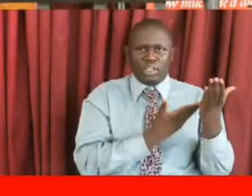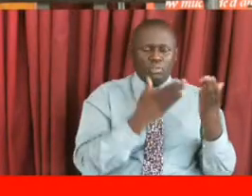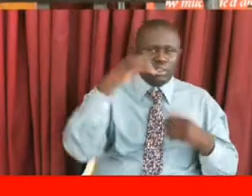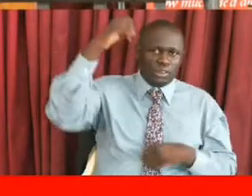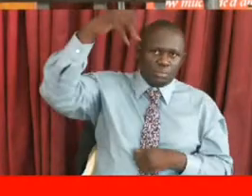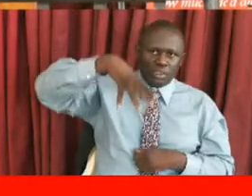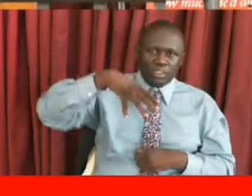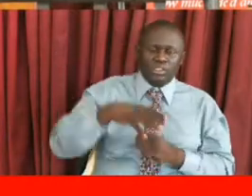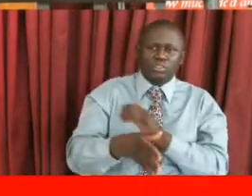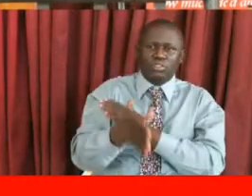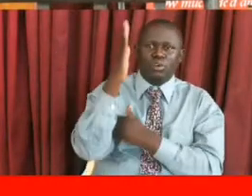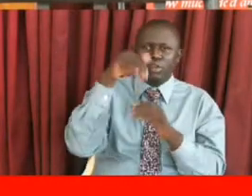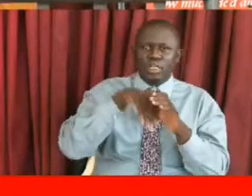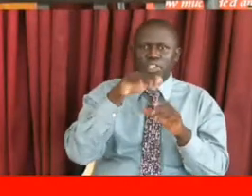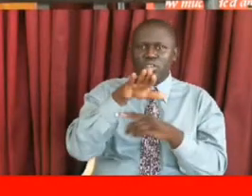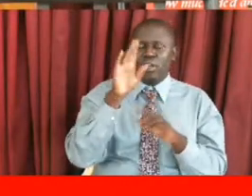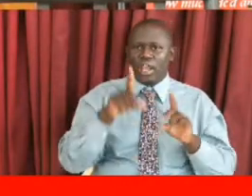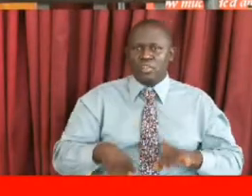life